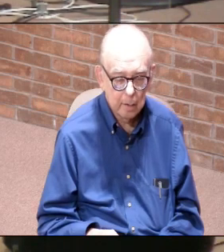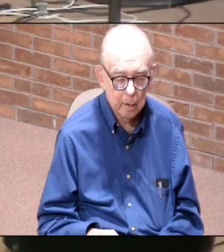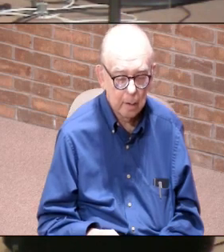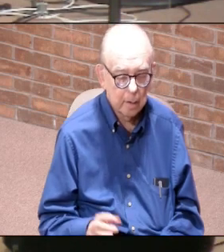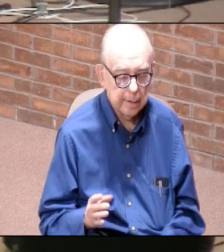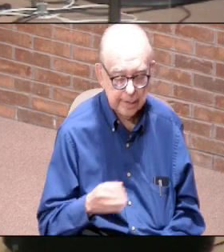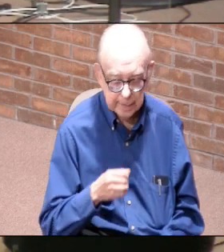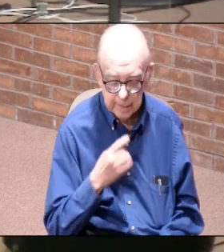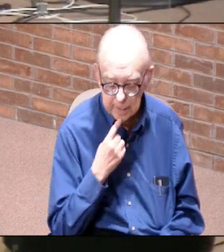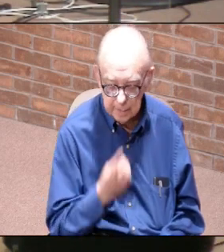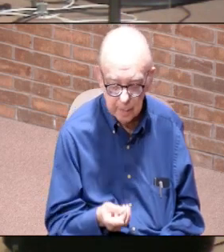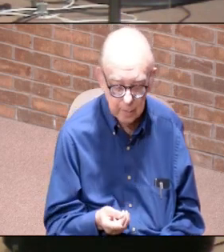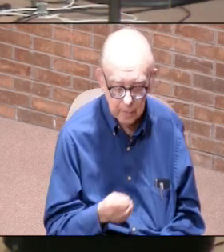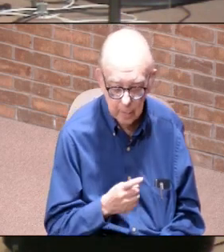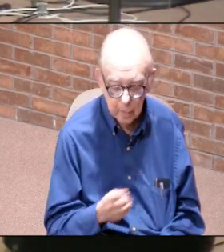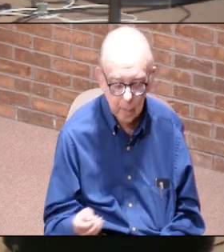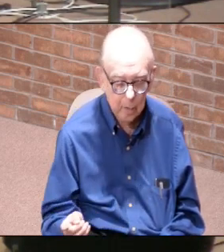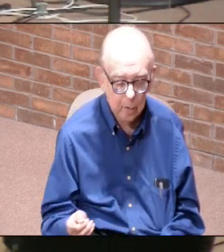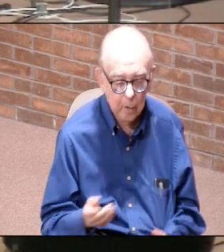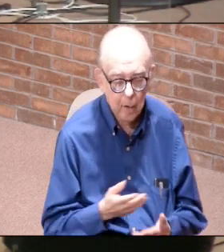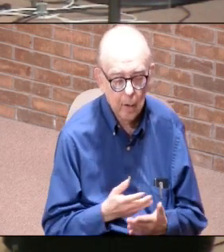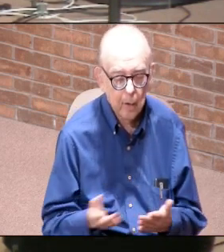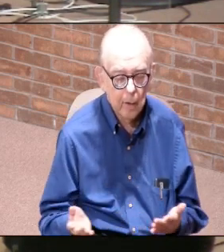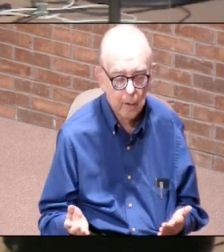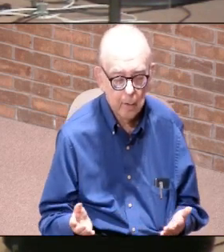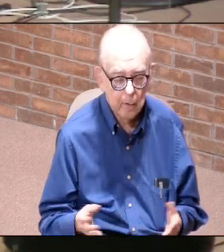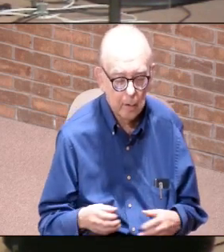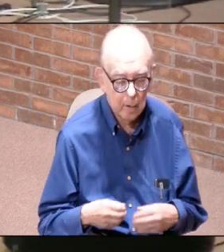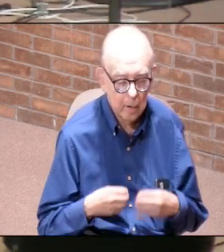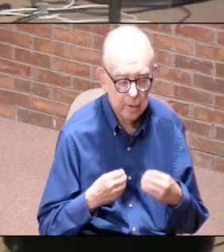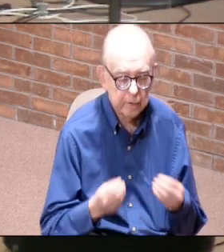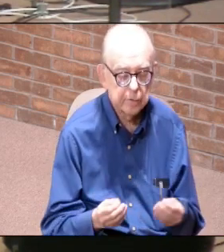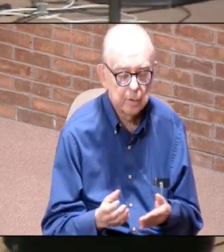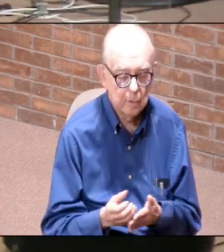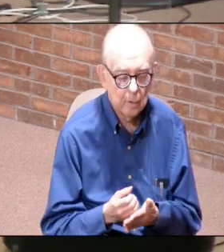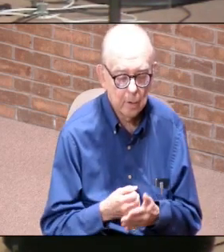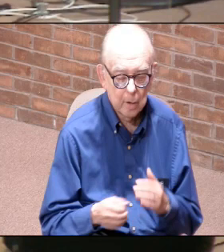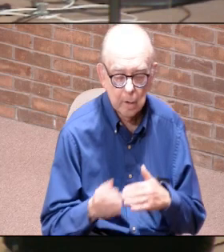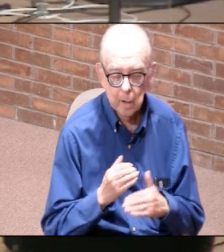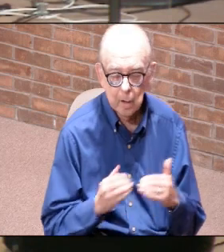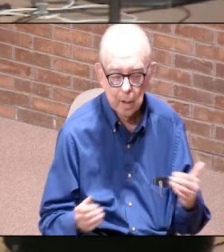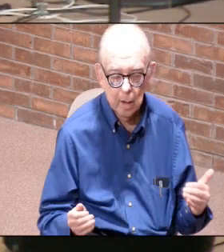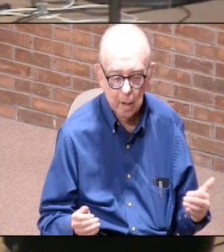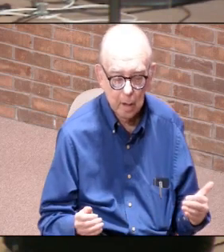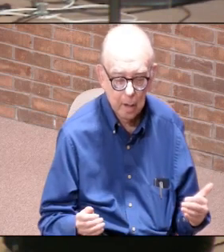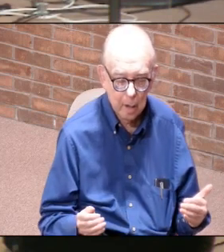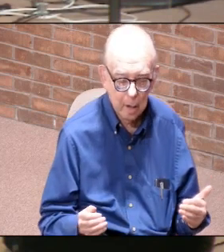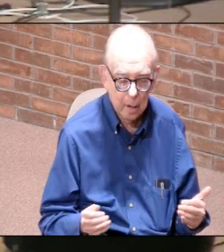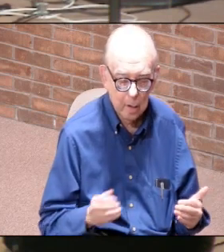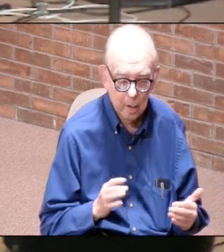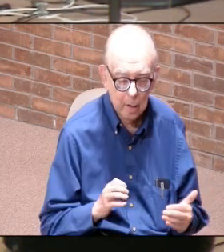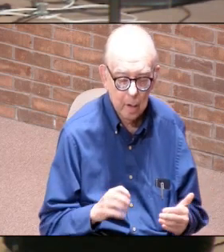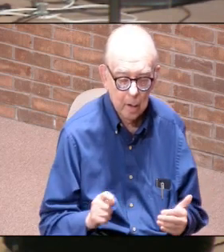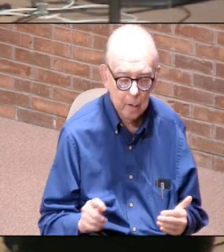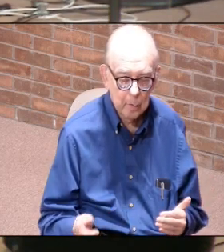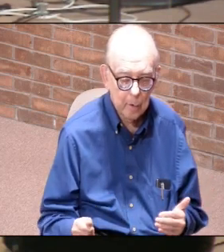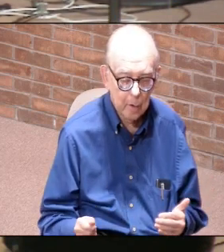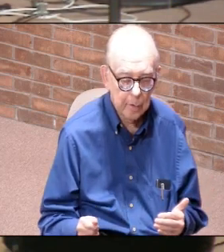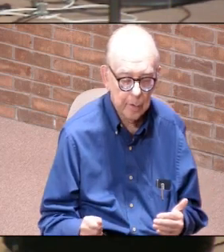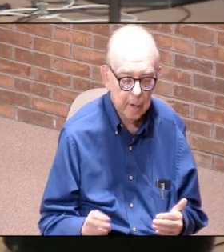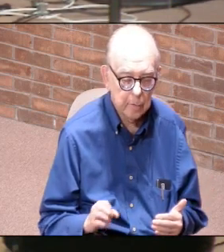What did he say? He says those things that he's giving you treasures in heaven where moth and rust does not